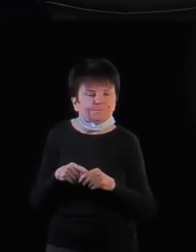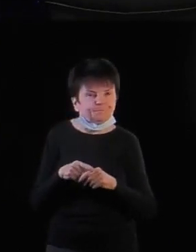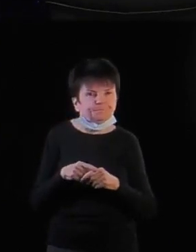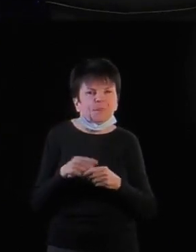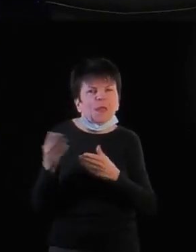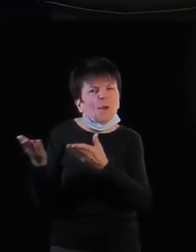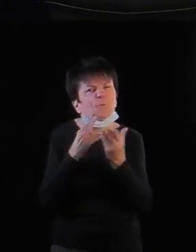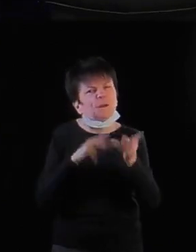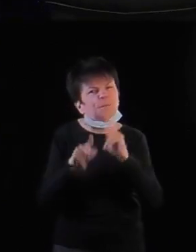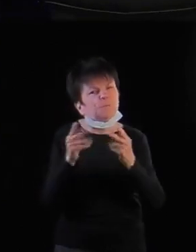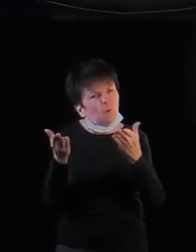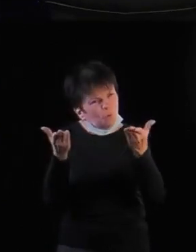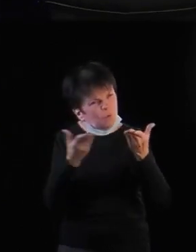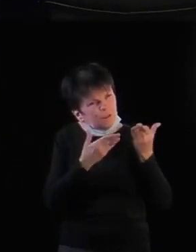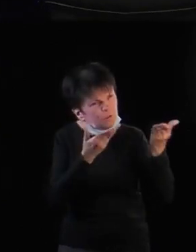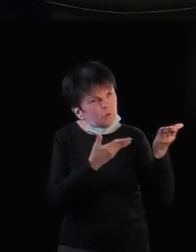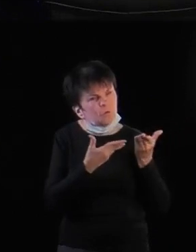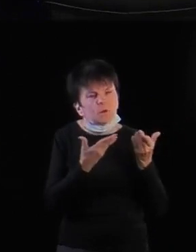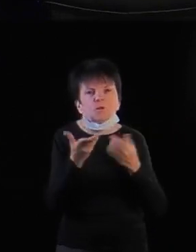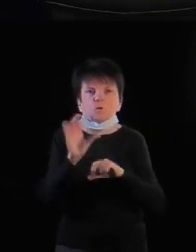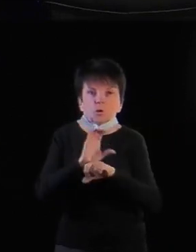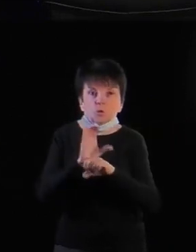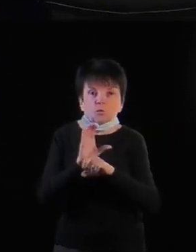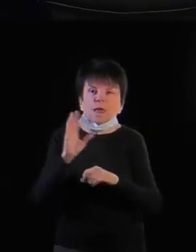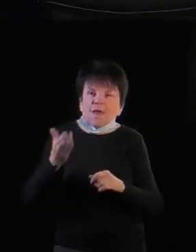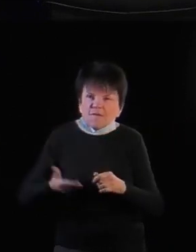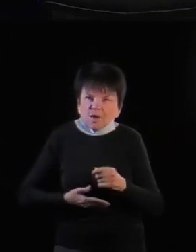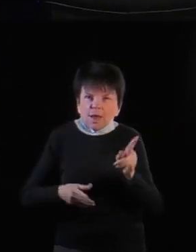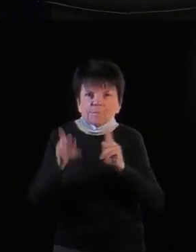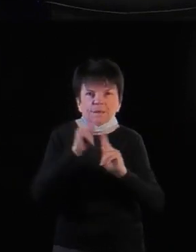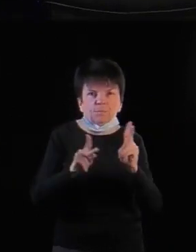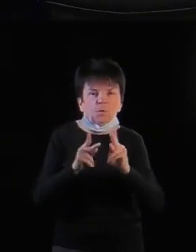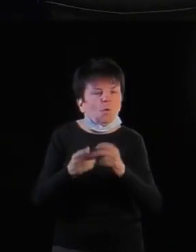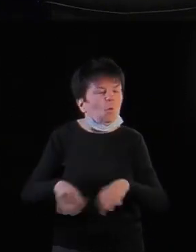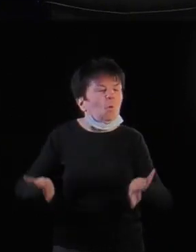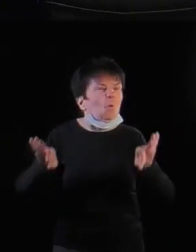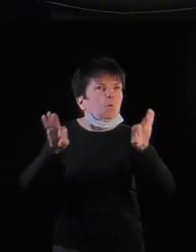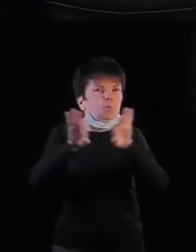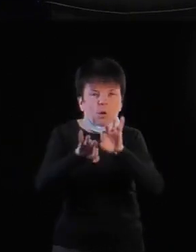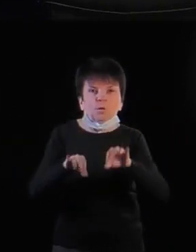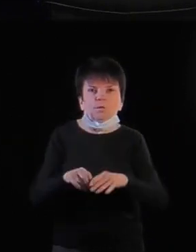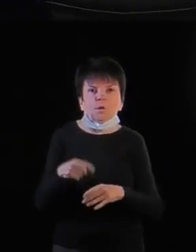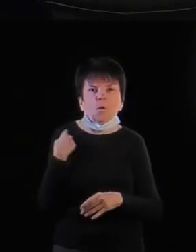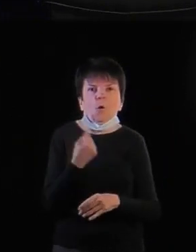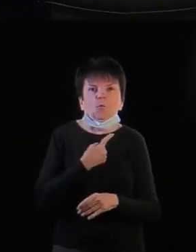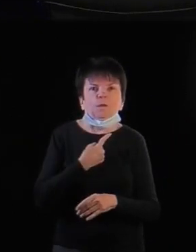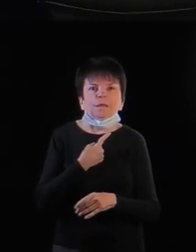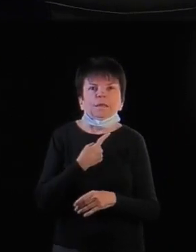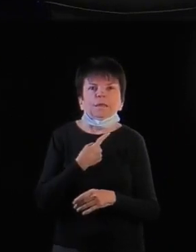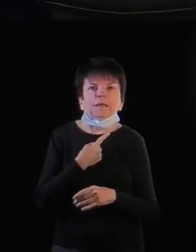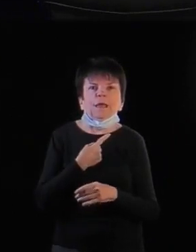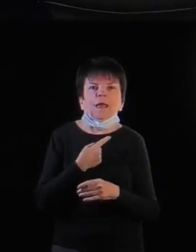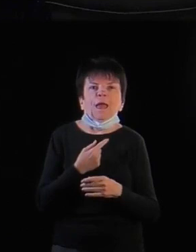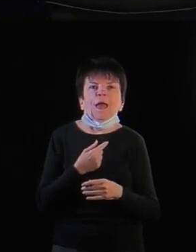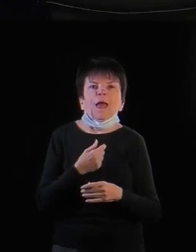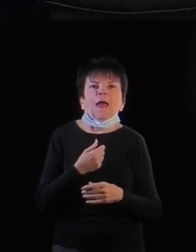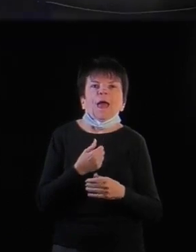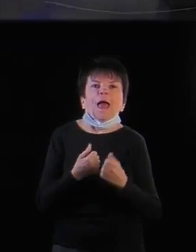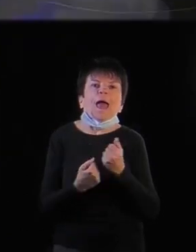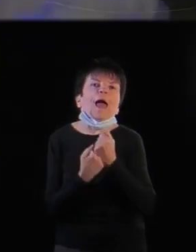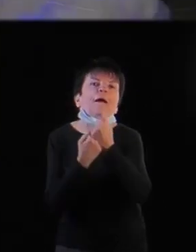with you. Invite them to come and be with you. It is so important that we advocate